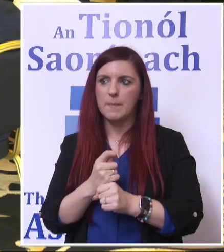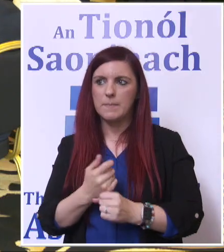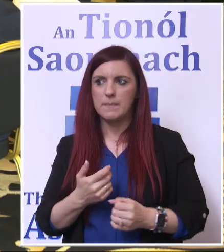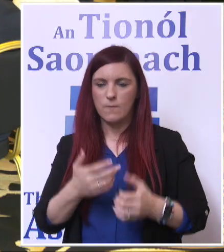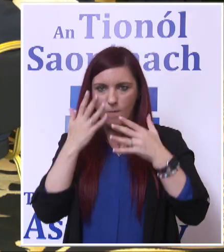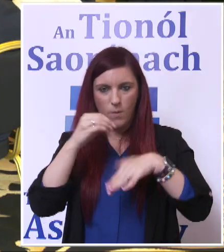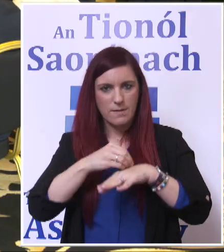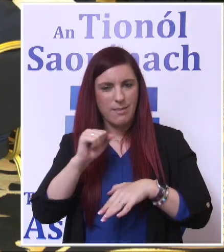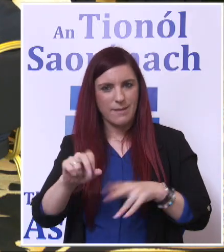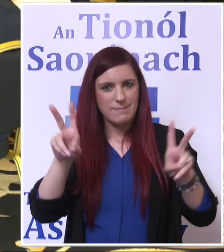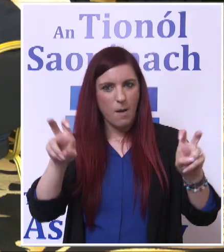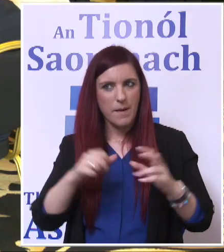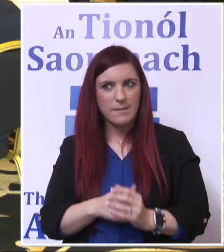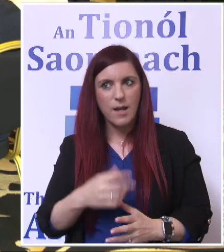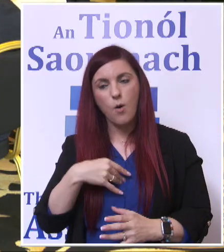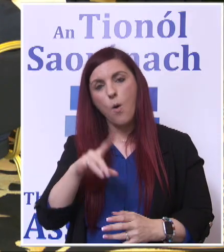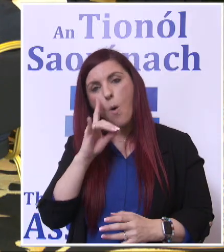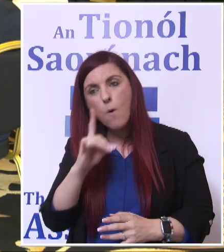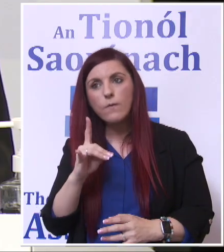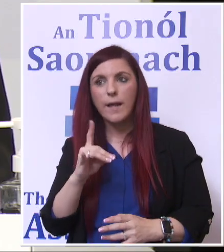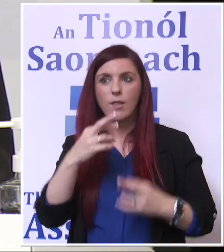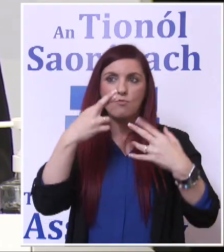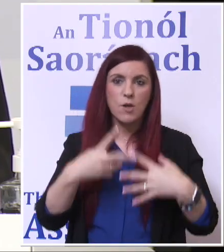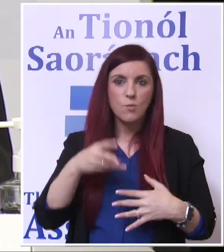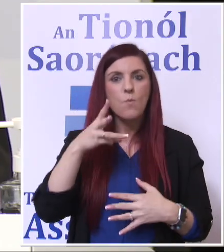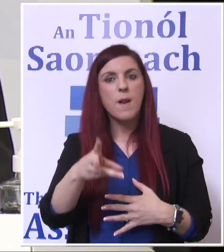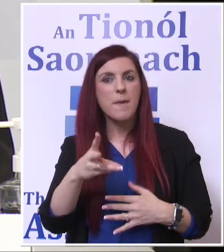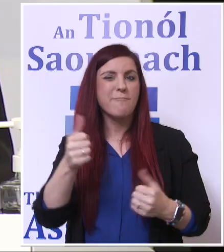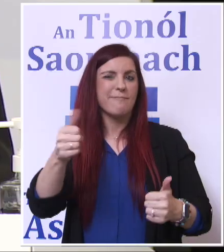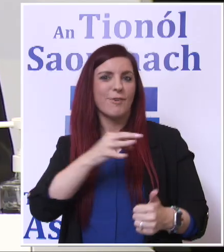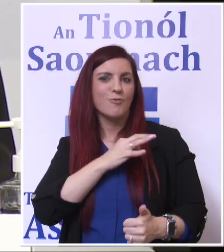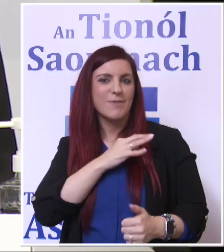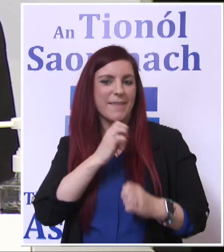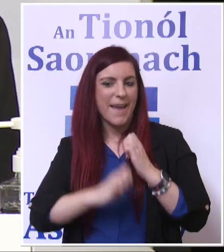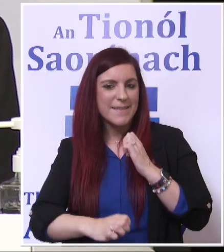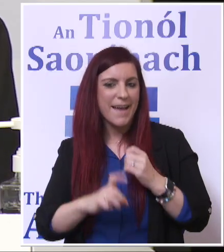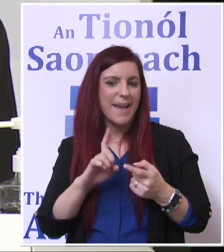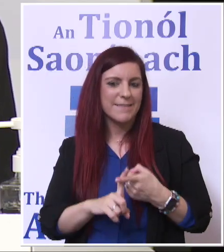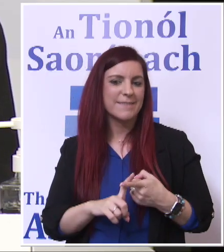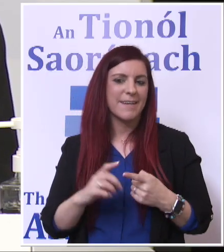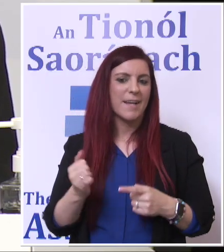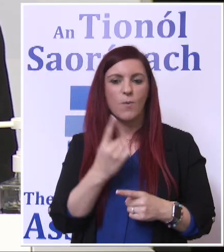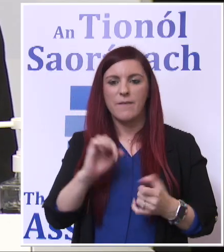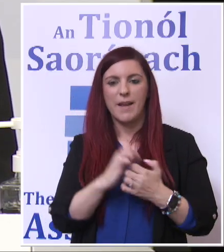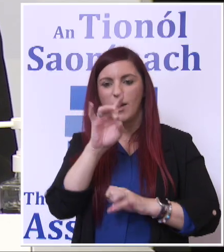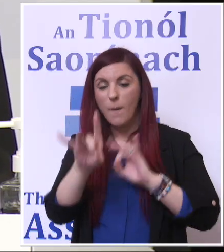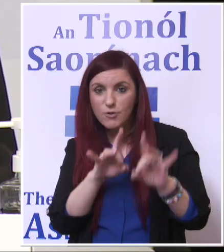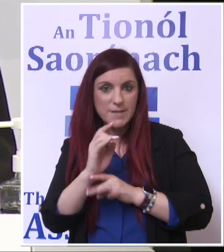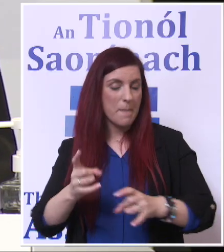to it. And hopefully the outcome will be good at the end of it. And if anybody has any